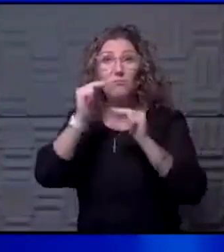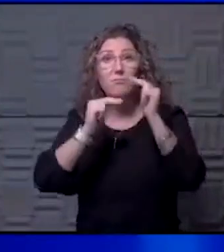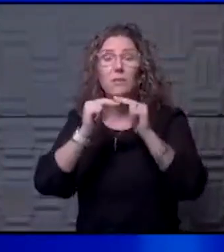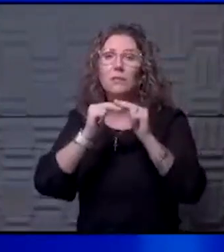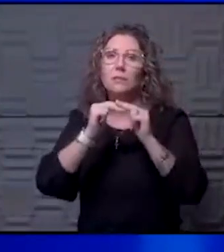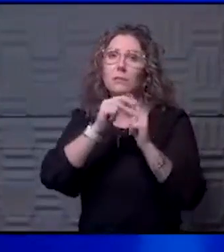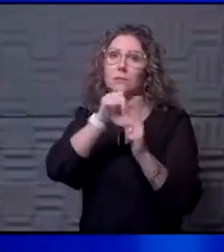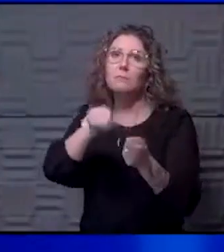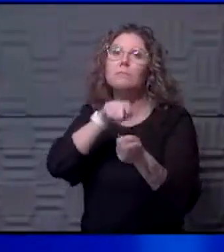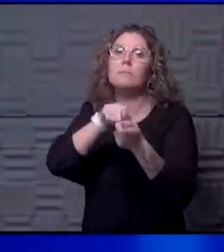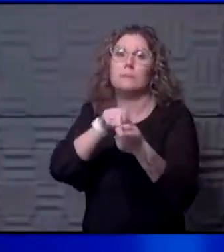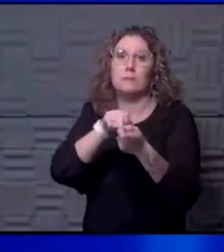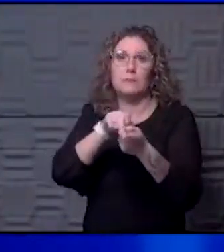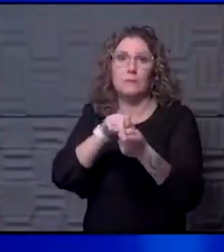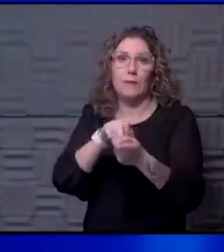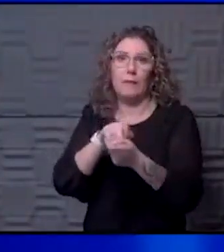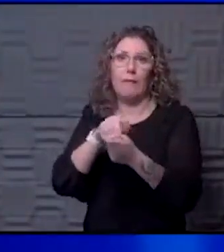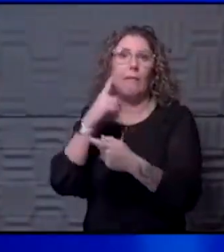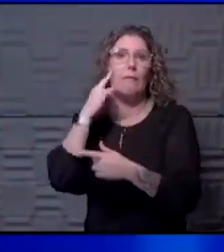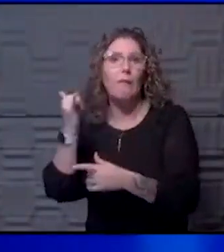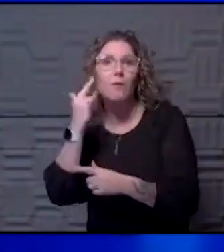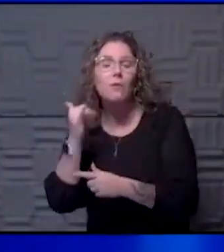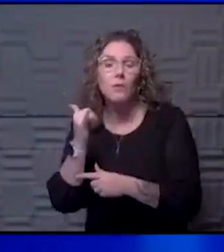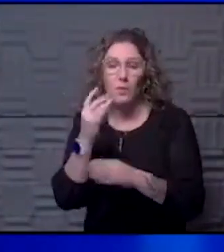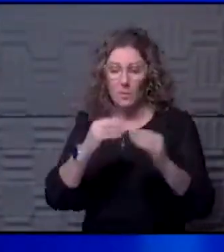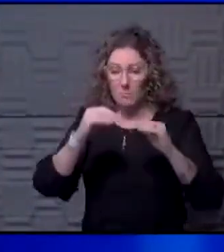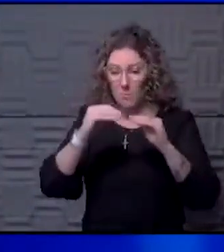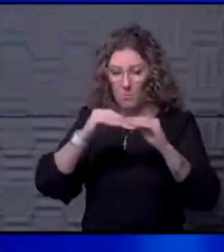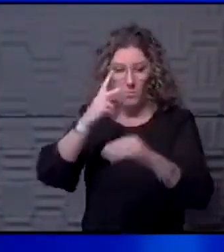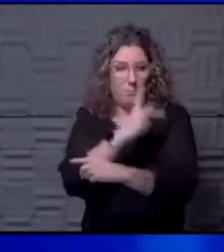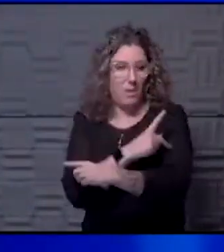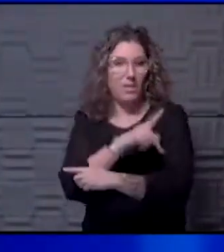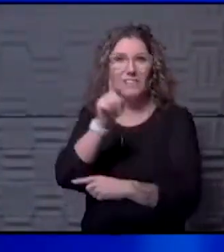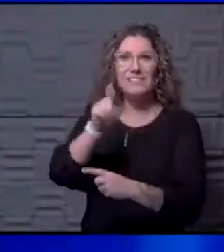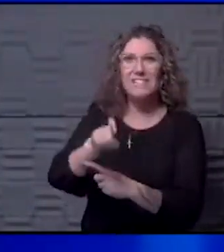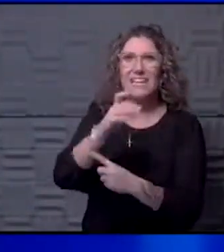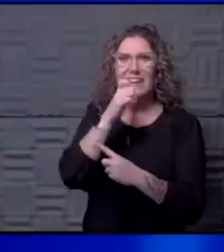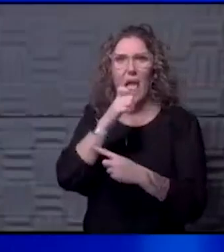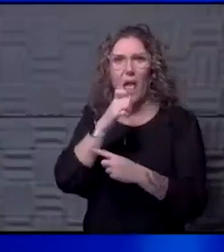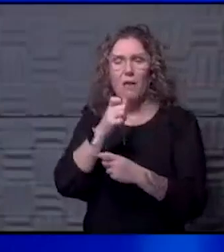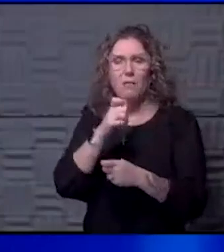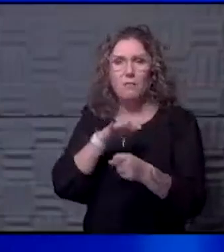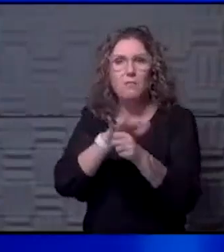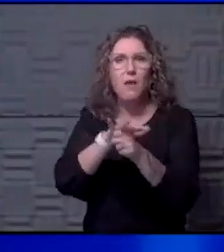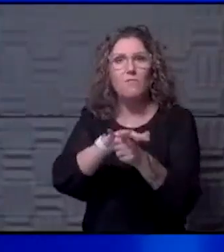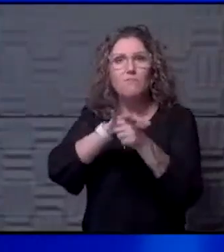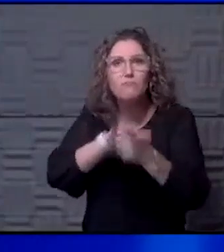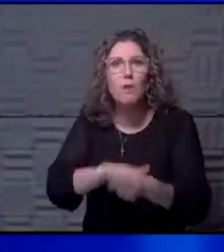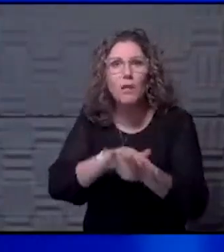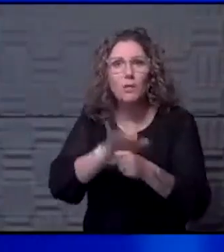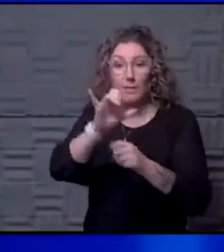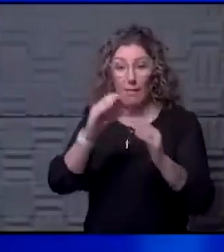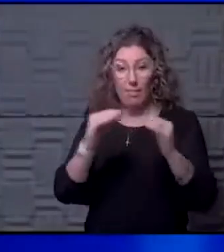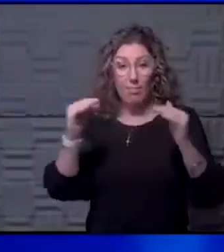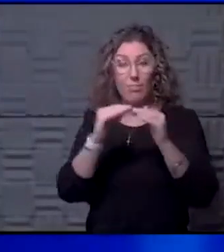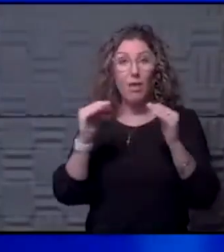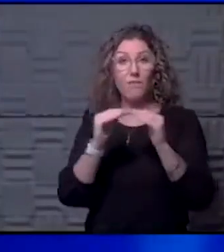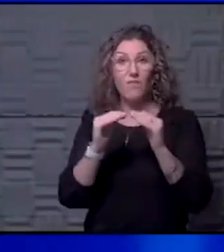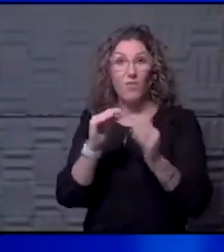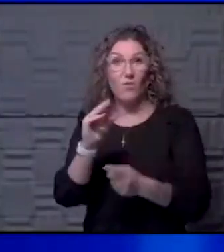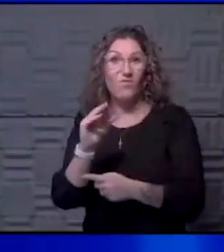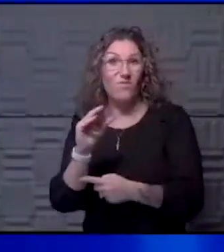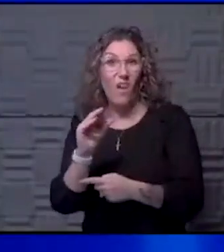California. And so as more and more patients need more and more oxygen, and there's not enough pressure to get that level of oxygen to